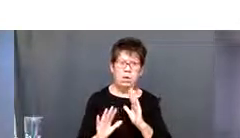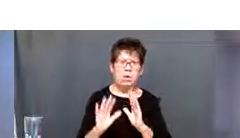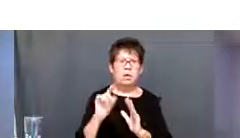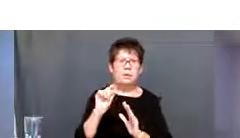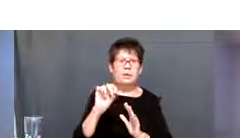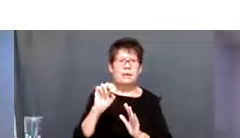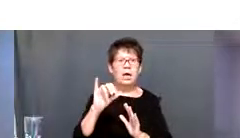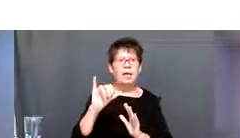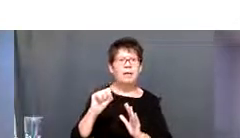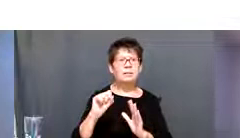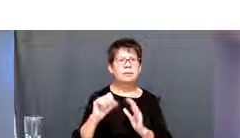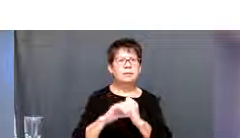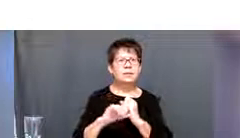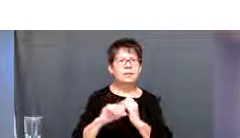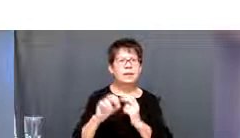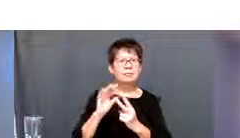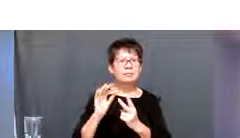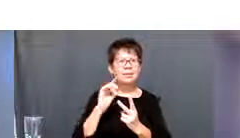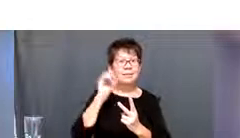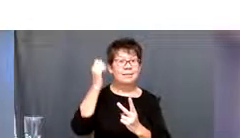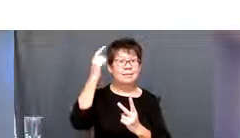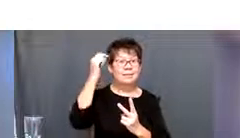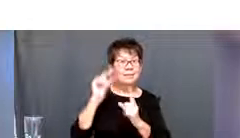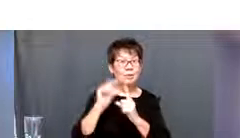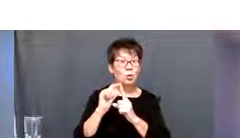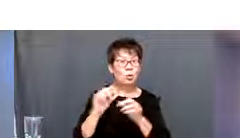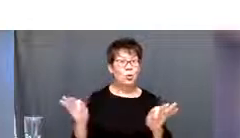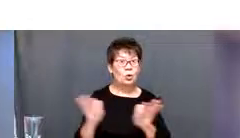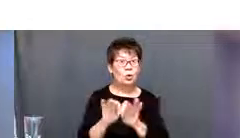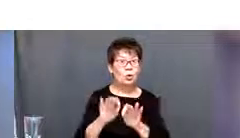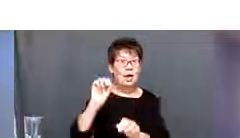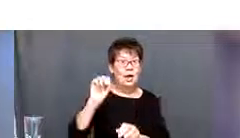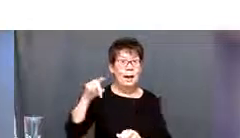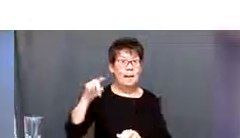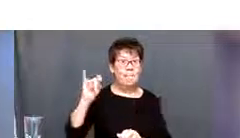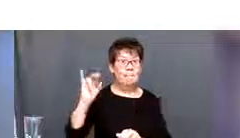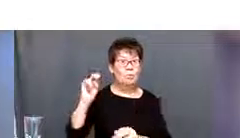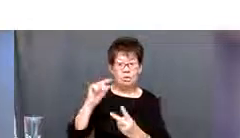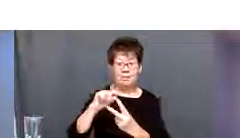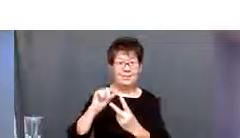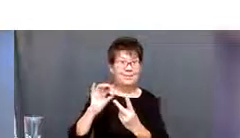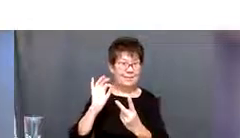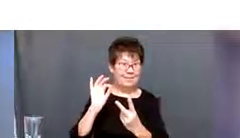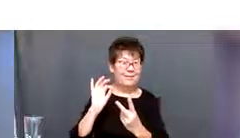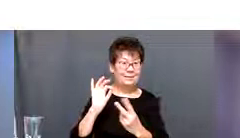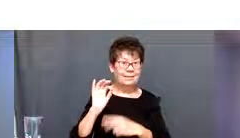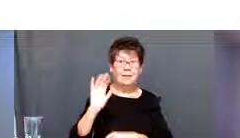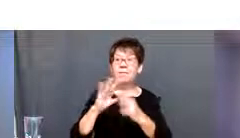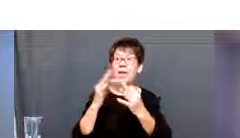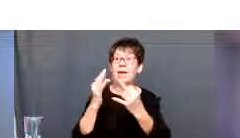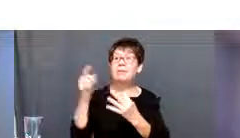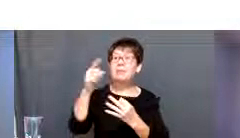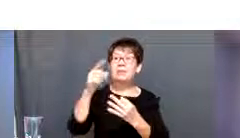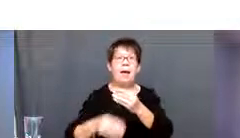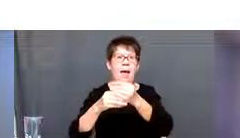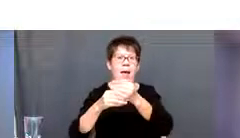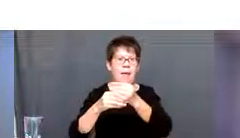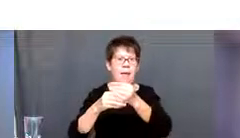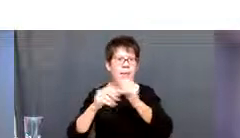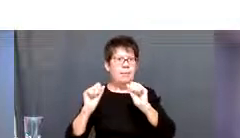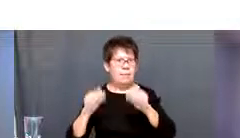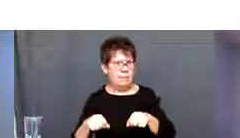option, one of the key words is option. This is an additional choice for families to consider when they're deciding how they want